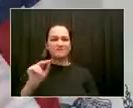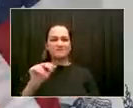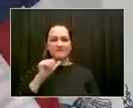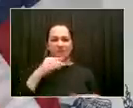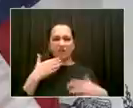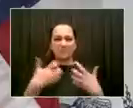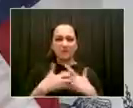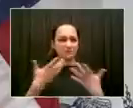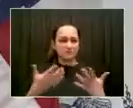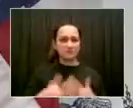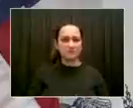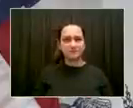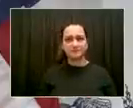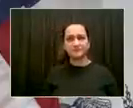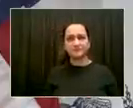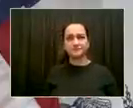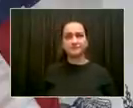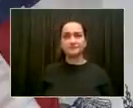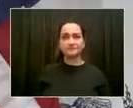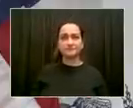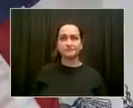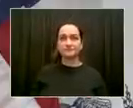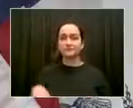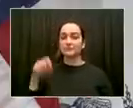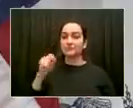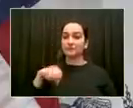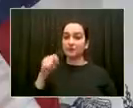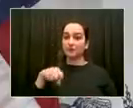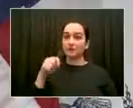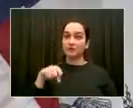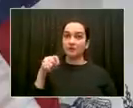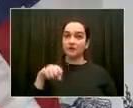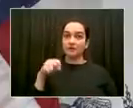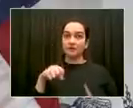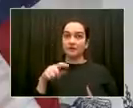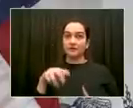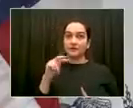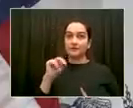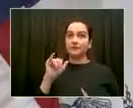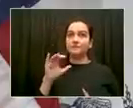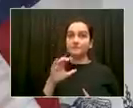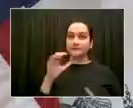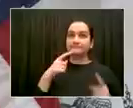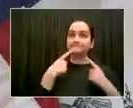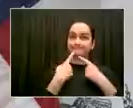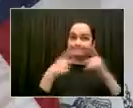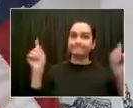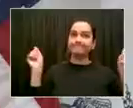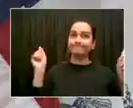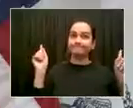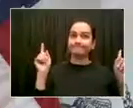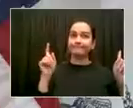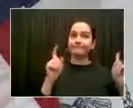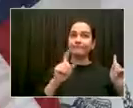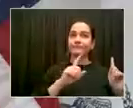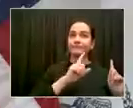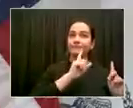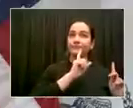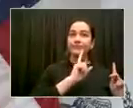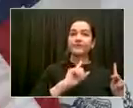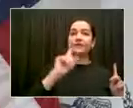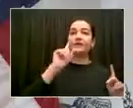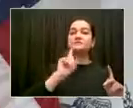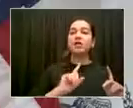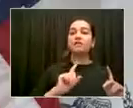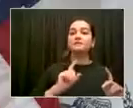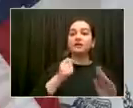announcement for the city of New York, the largest city in the country, to say we are ending solitary confinement. We are, in fact, ending solitary confinement.